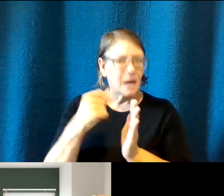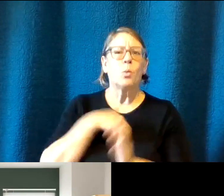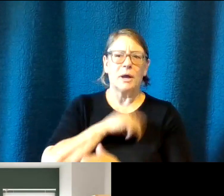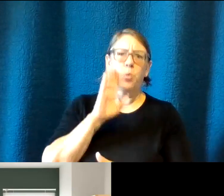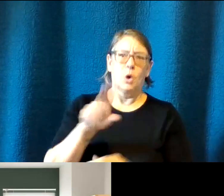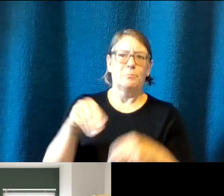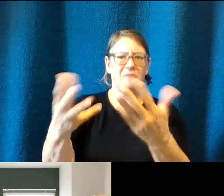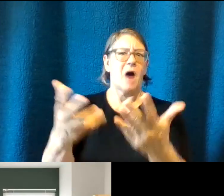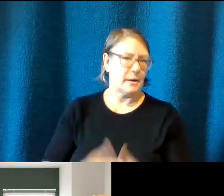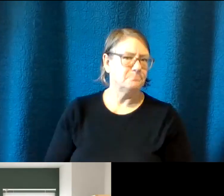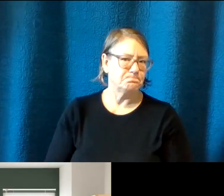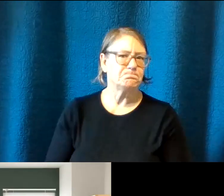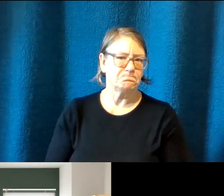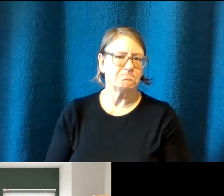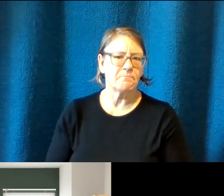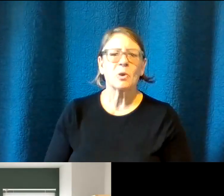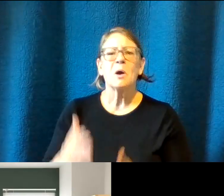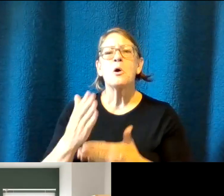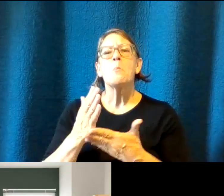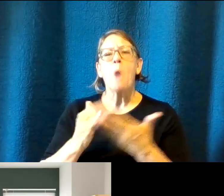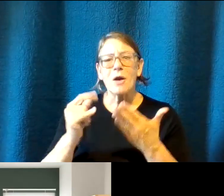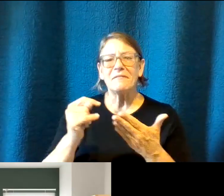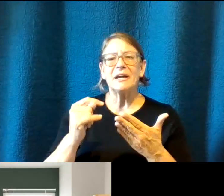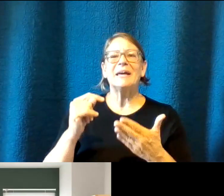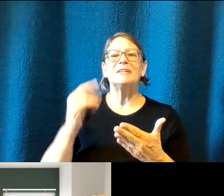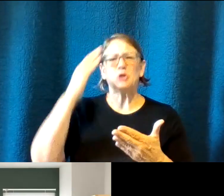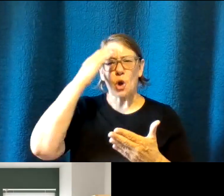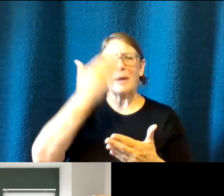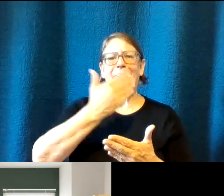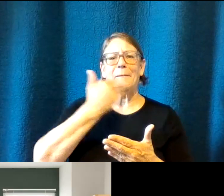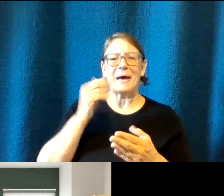provide. I think part of it is knowing the best route,